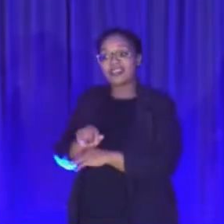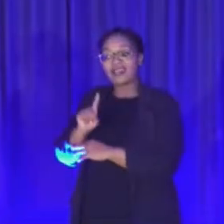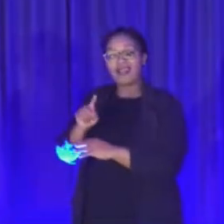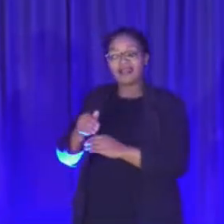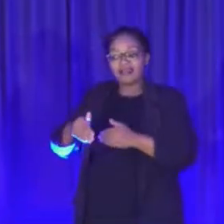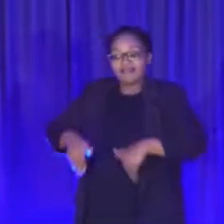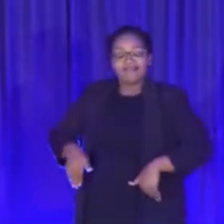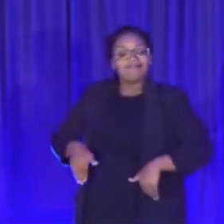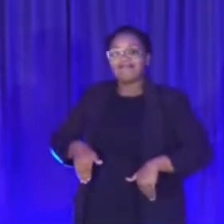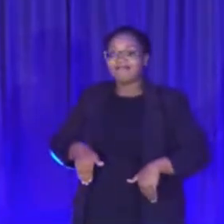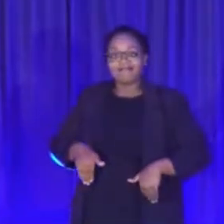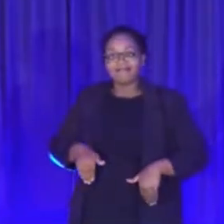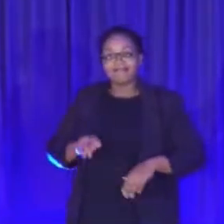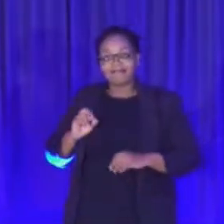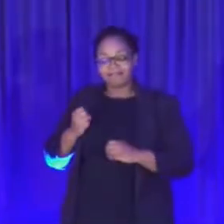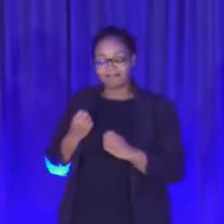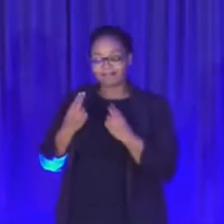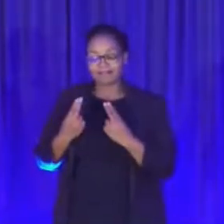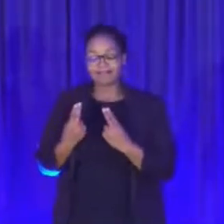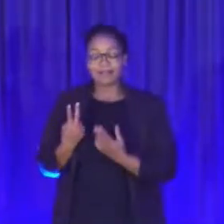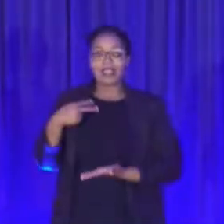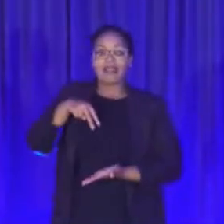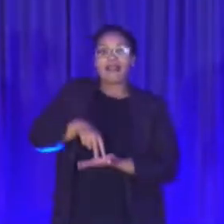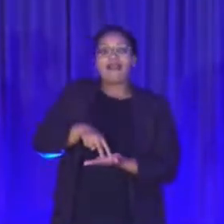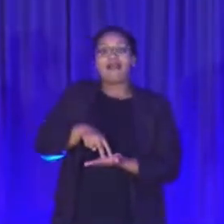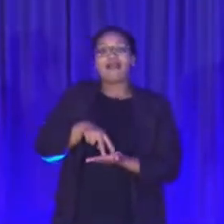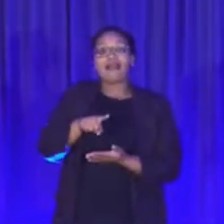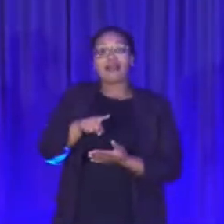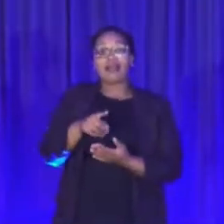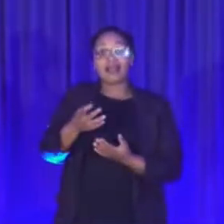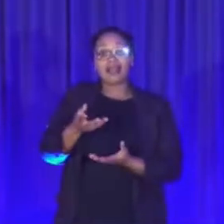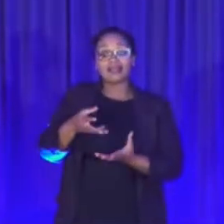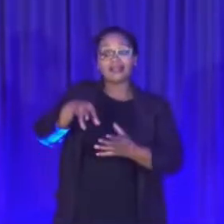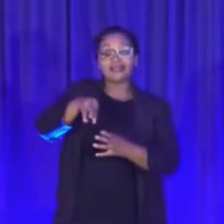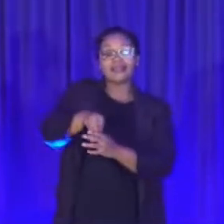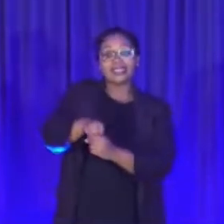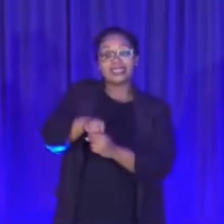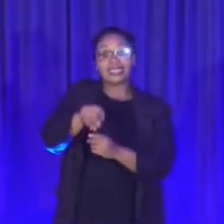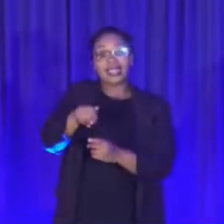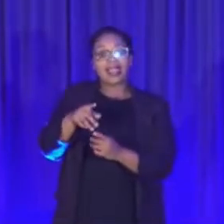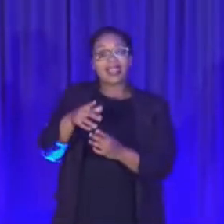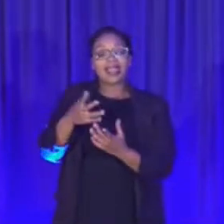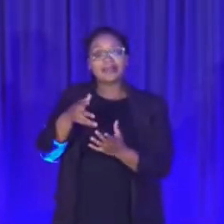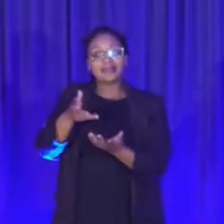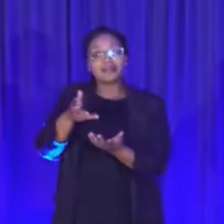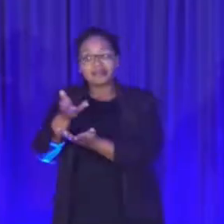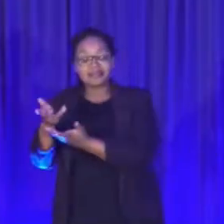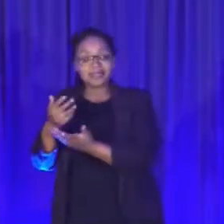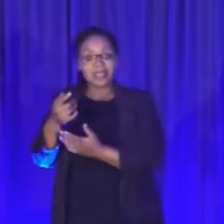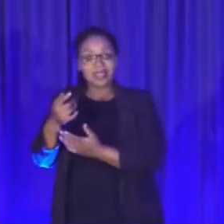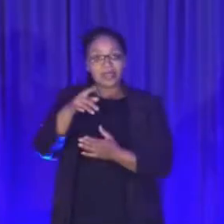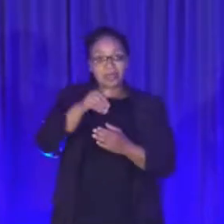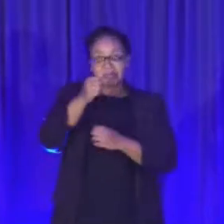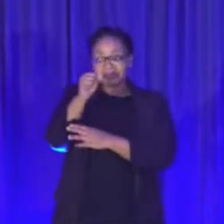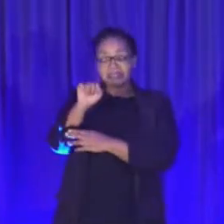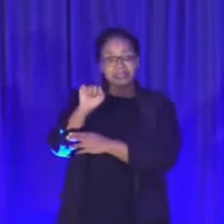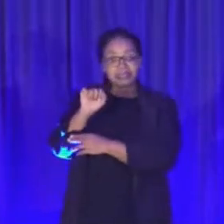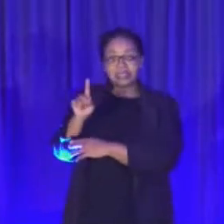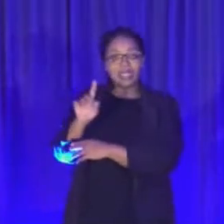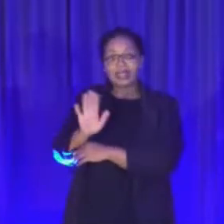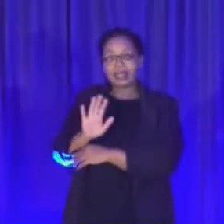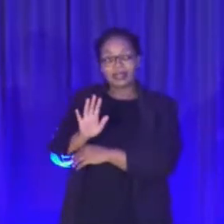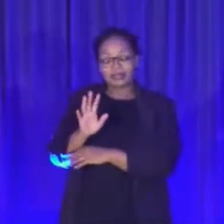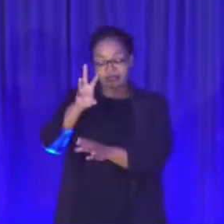reject disengagement, and to actively shape the future of our communities and